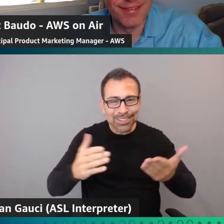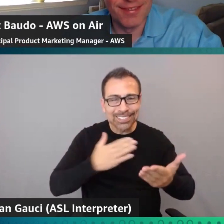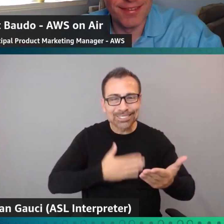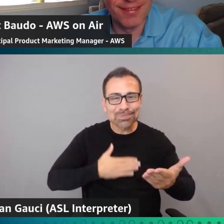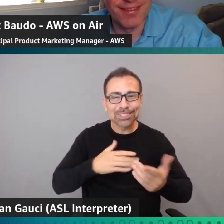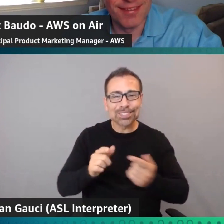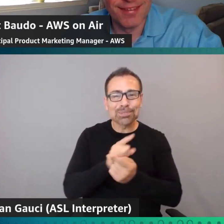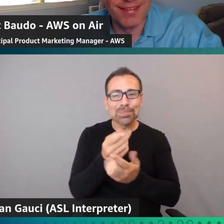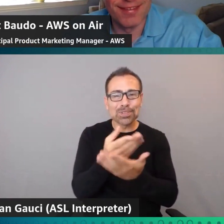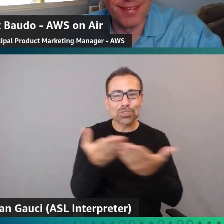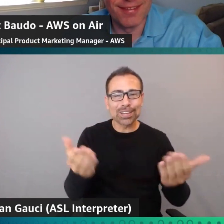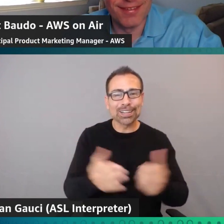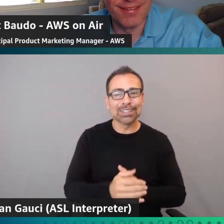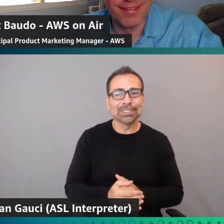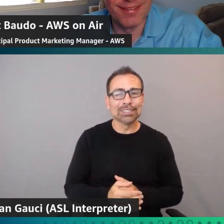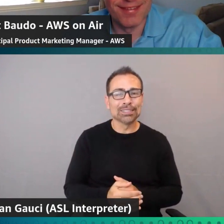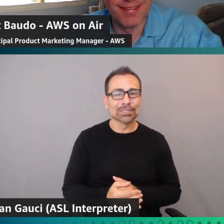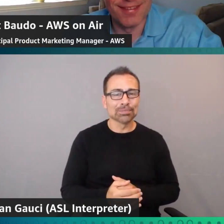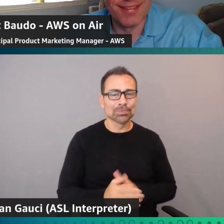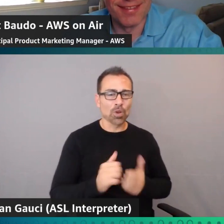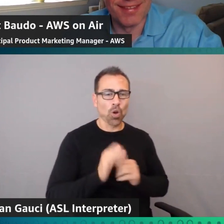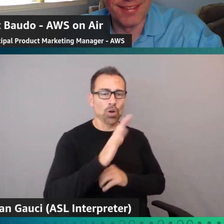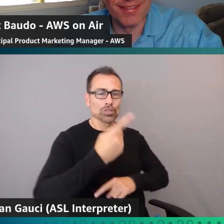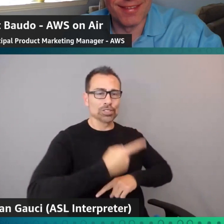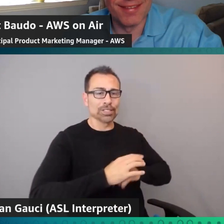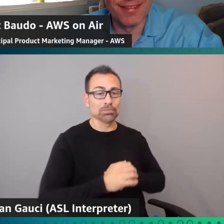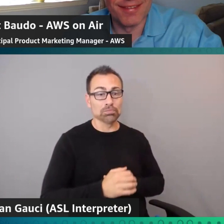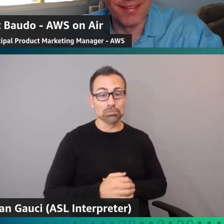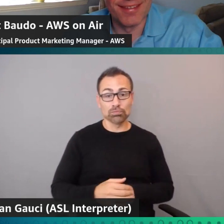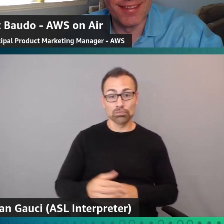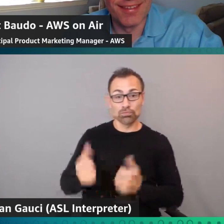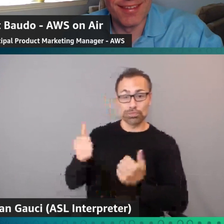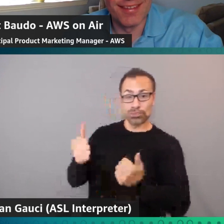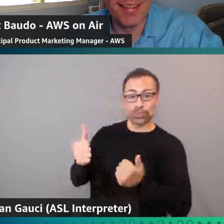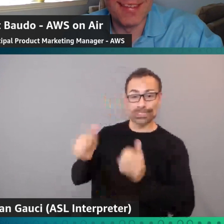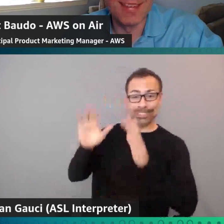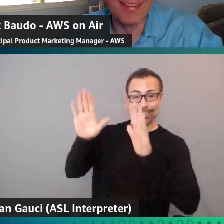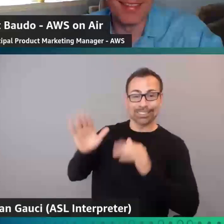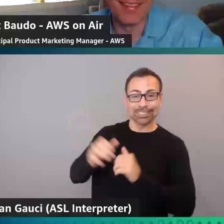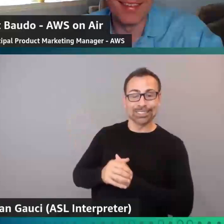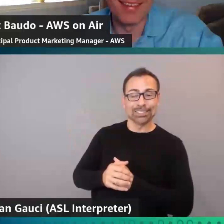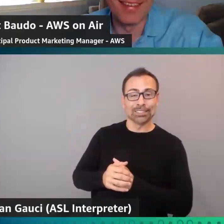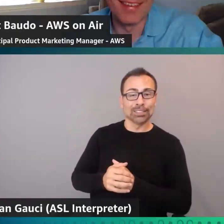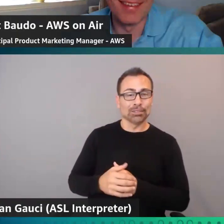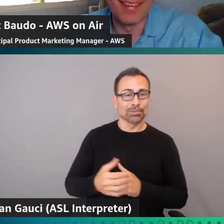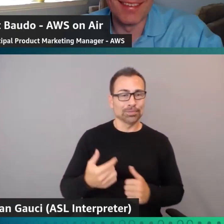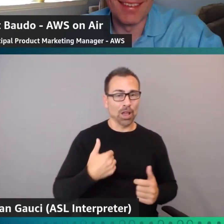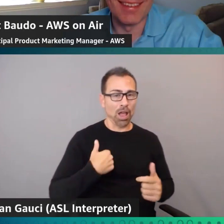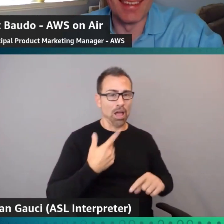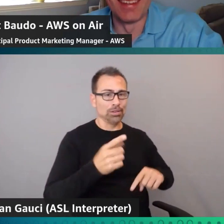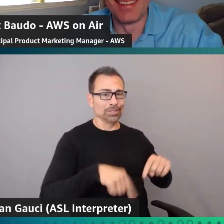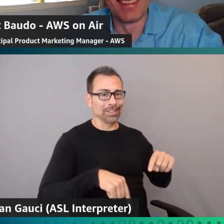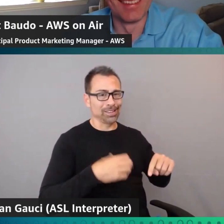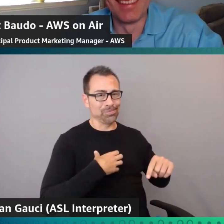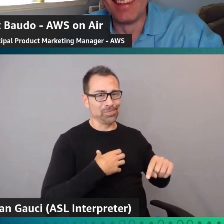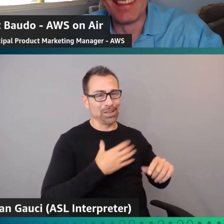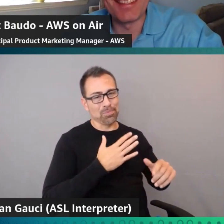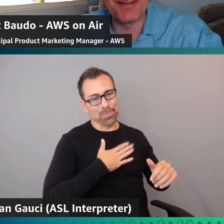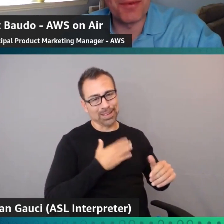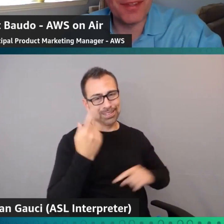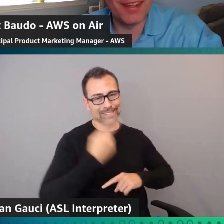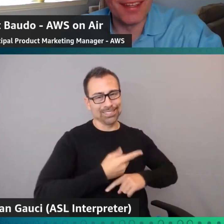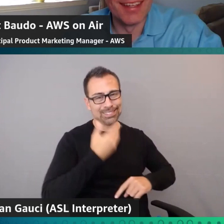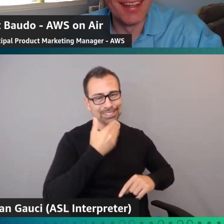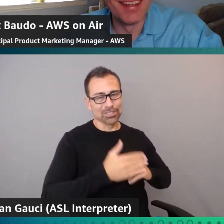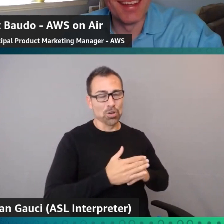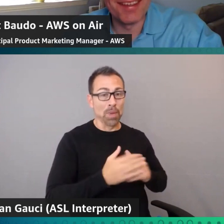going well. It's going great. Excellent. How about your day? I mean, Oh, I can't what- complain. Well, I can, but It's